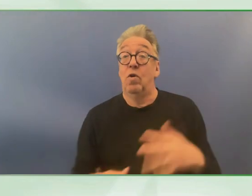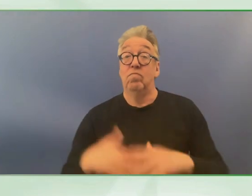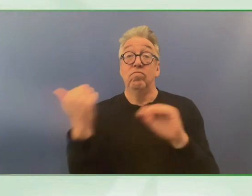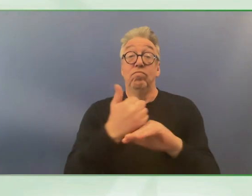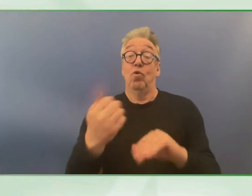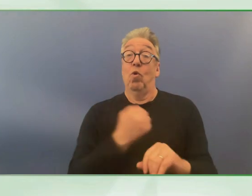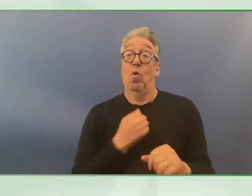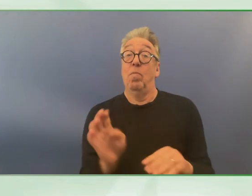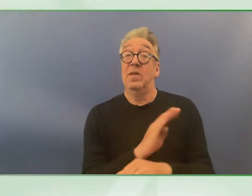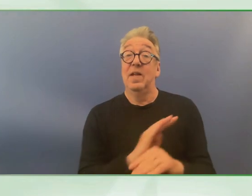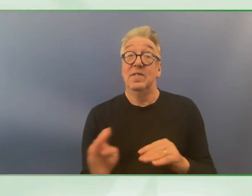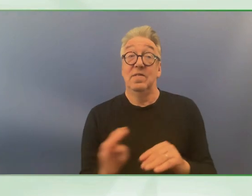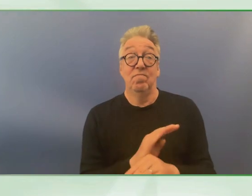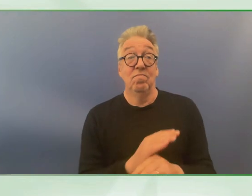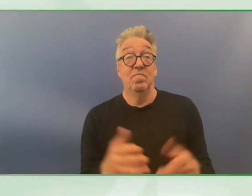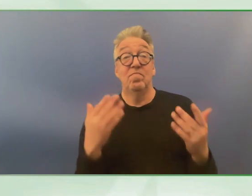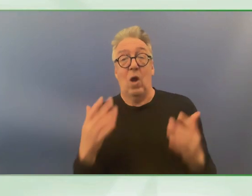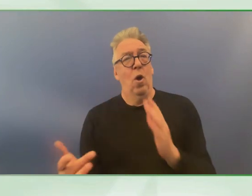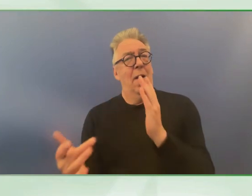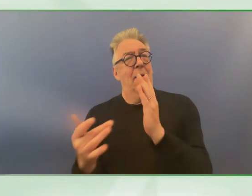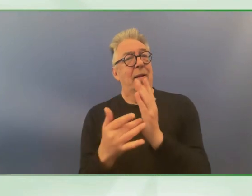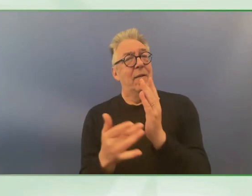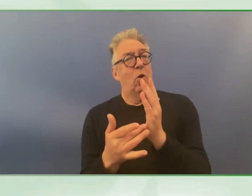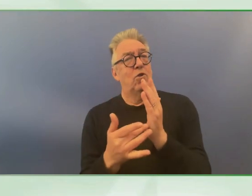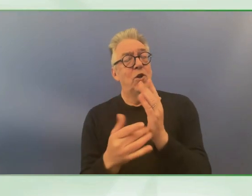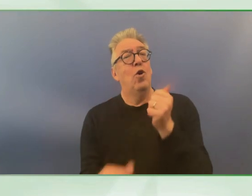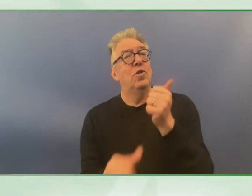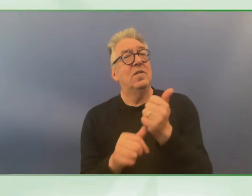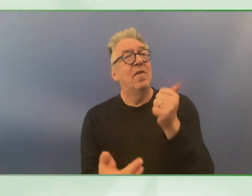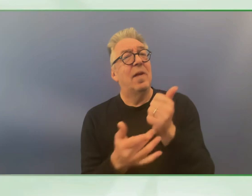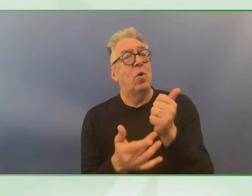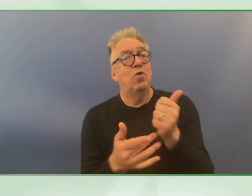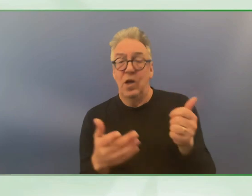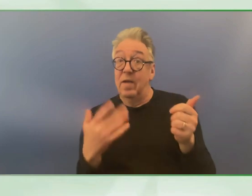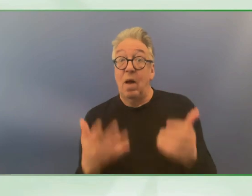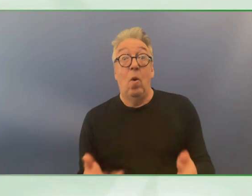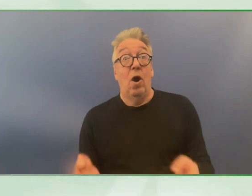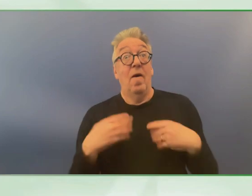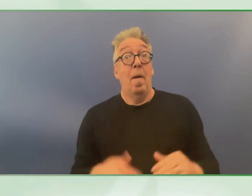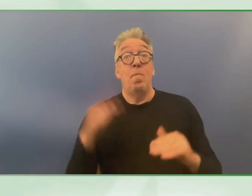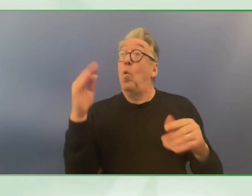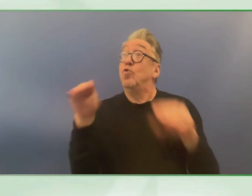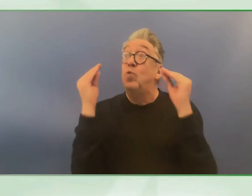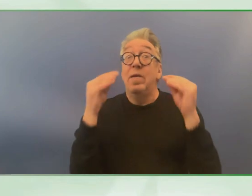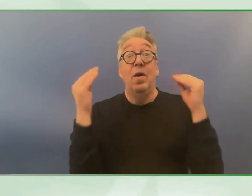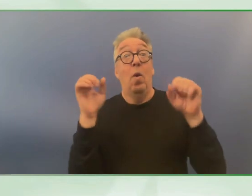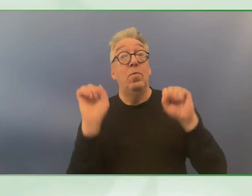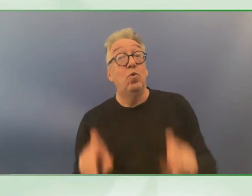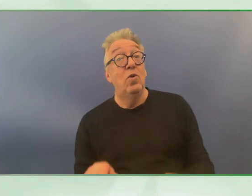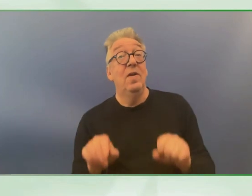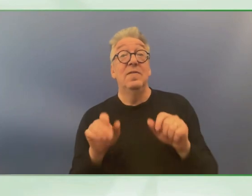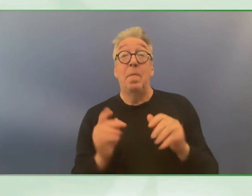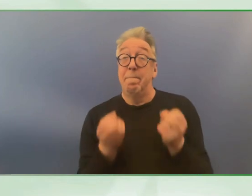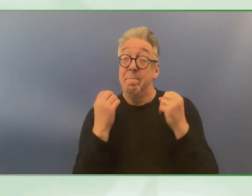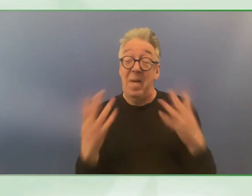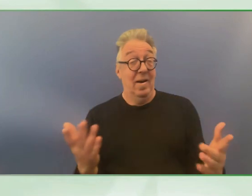with disabilities to access education, training, and employment opportunities. And there are numerous success stories of youth